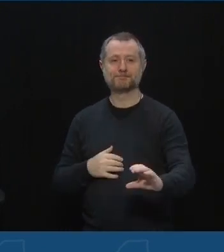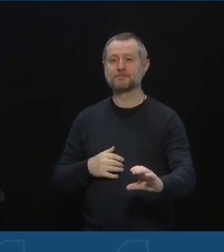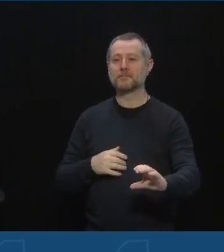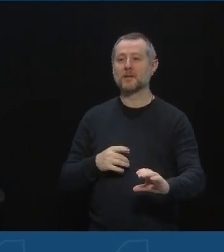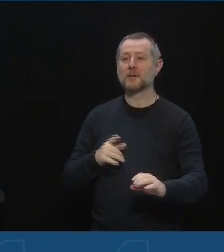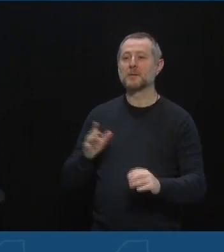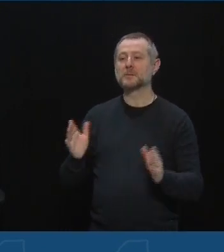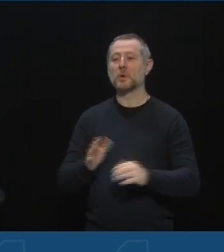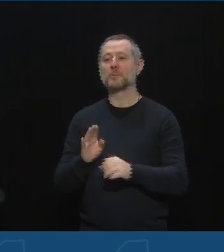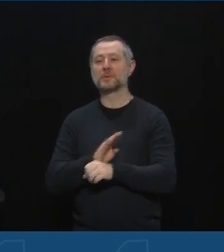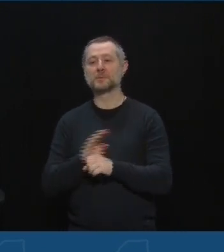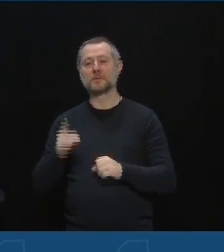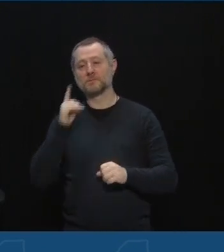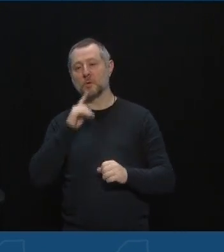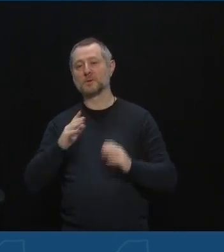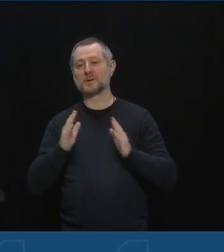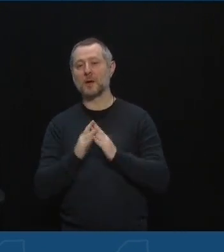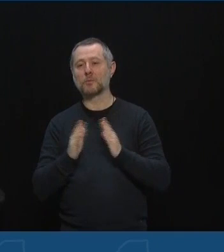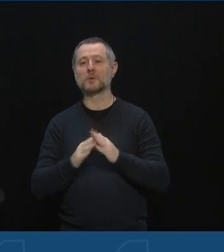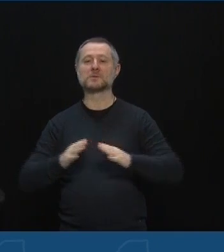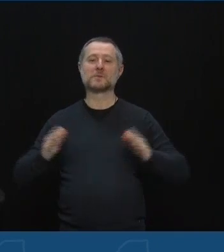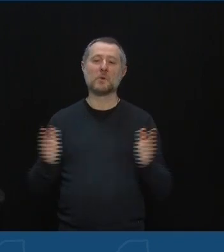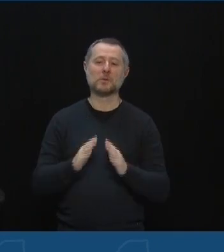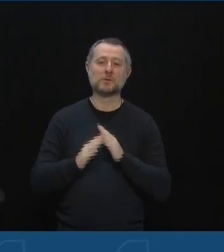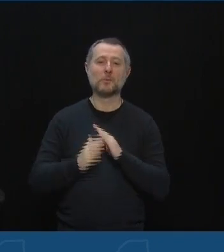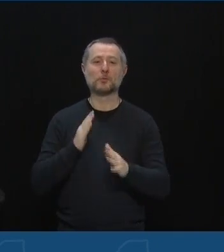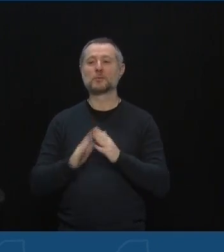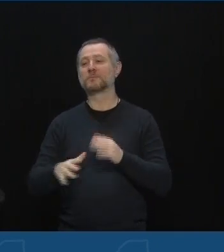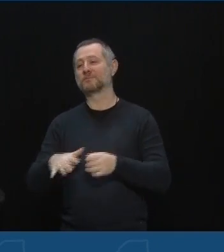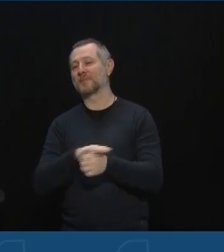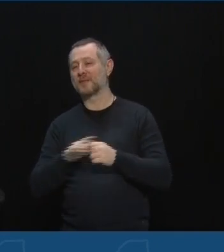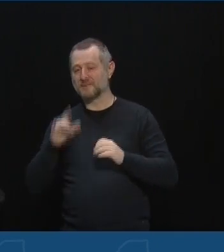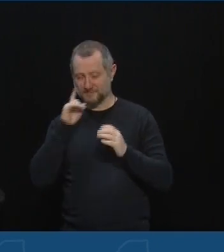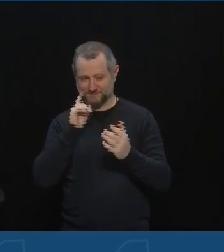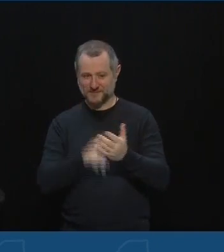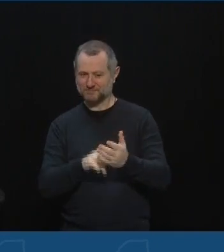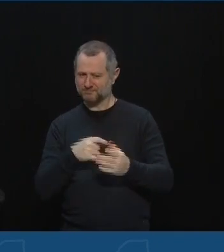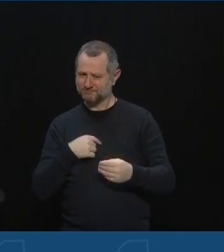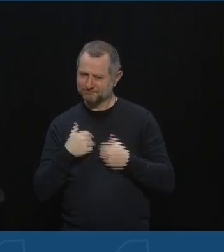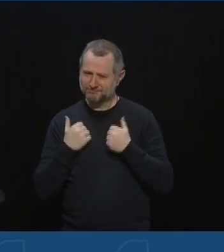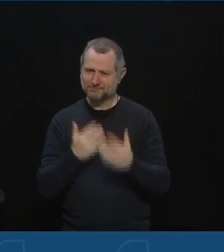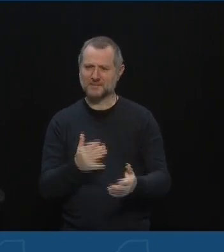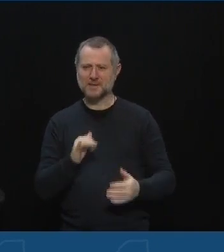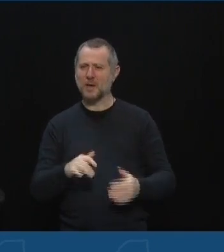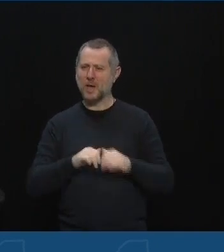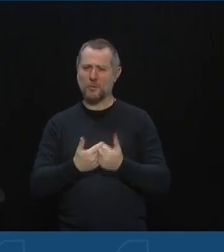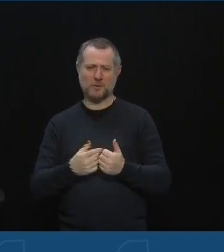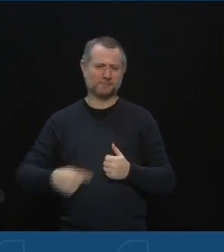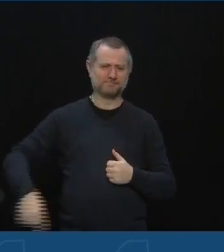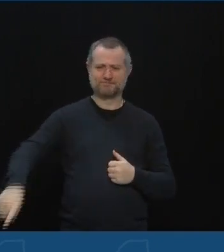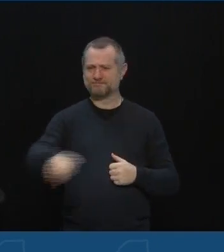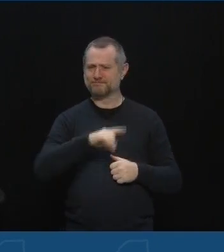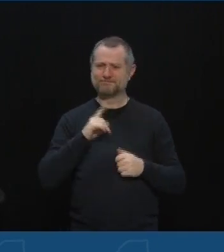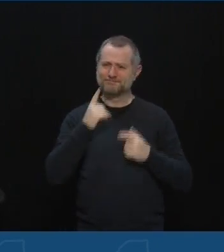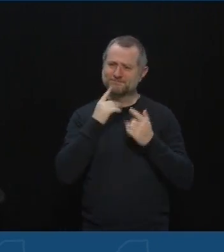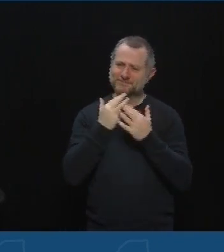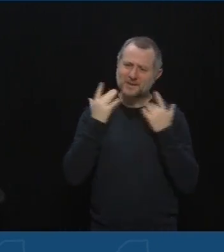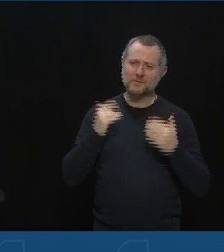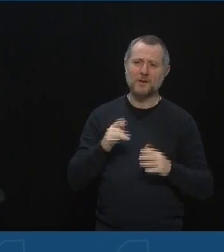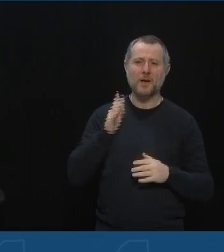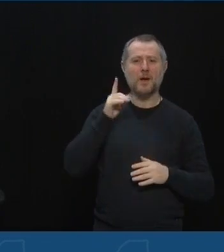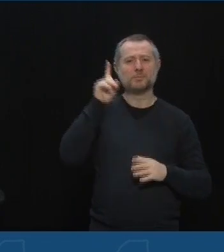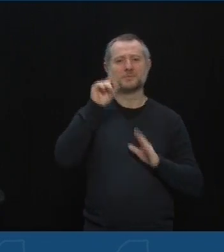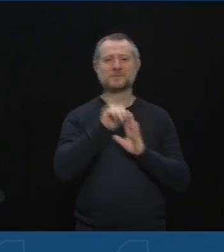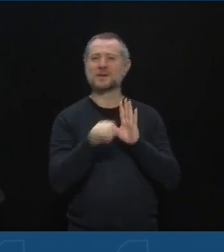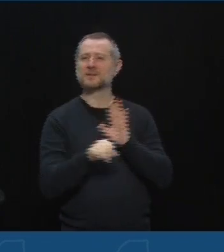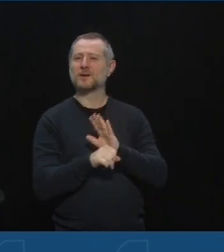give our downtowns and our small communities their identity. That's what sets us apart. That's what makes us so charming here in upstate New York. So we are